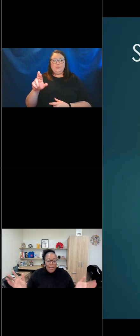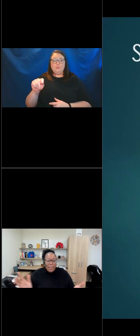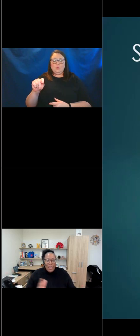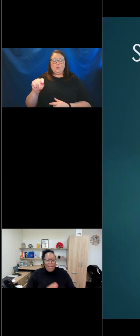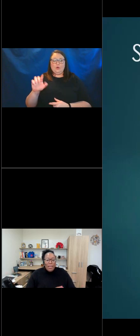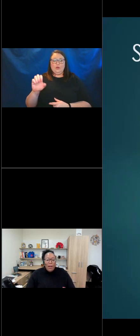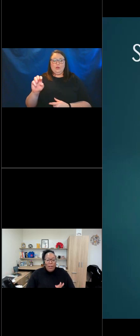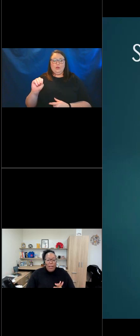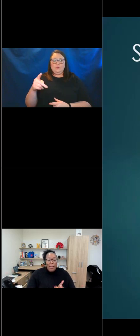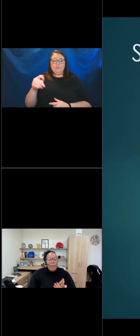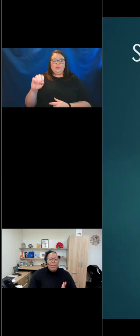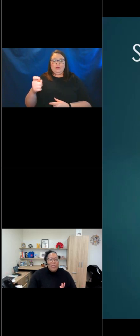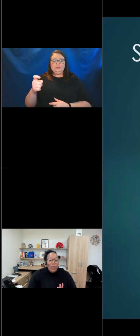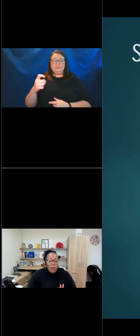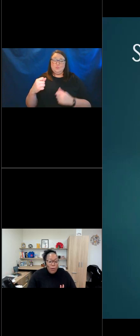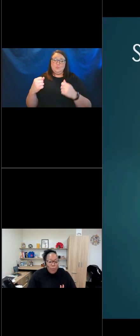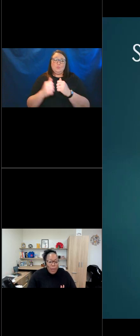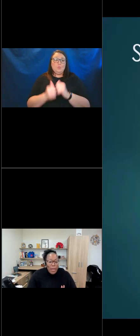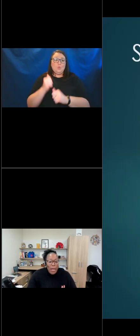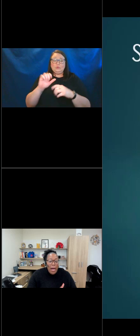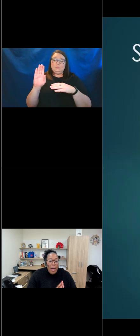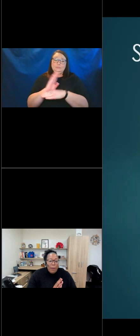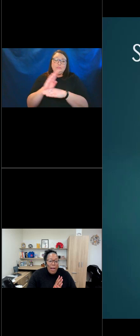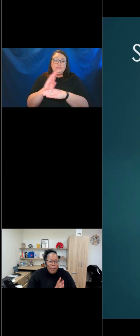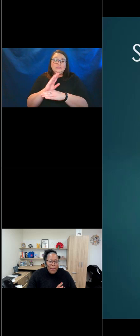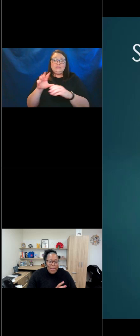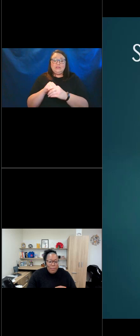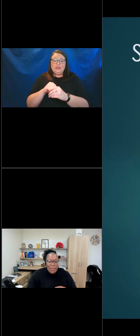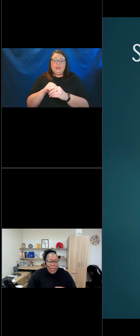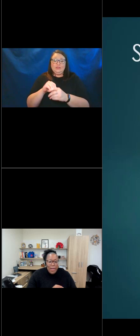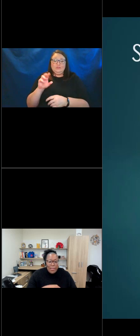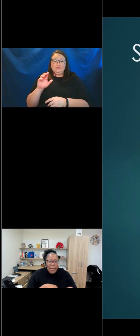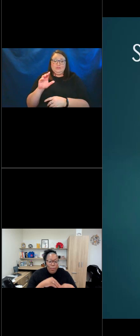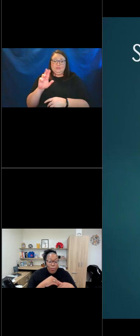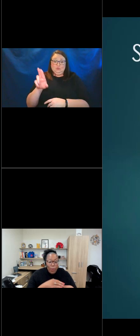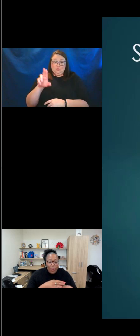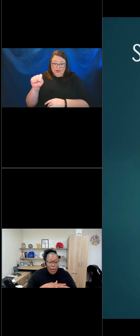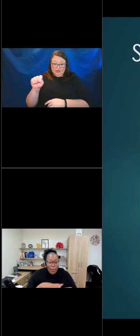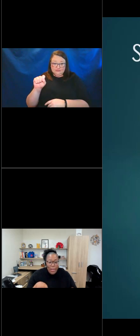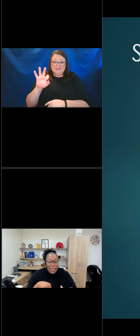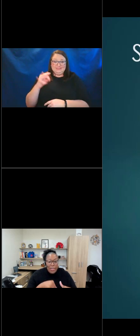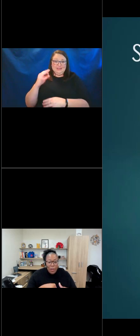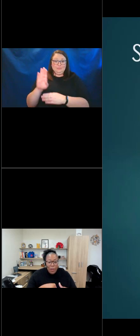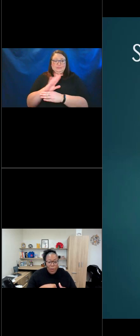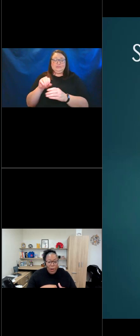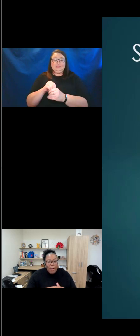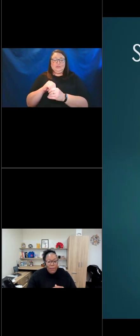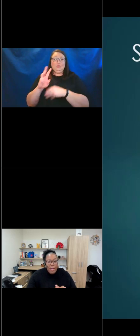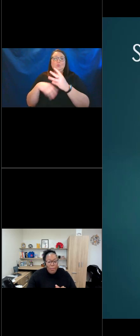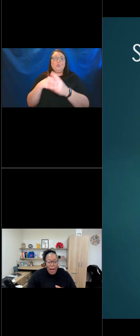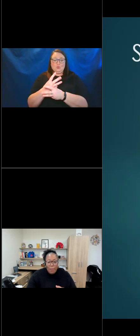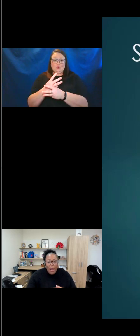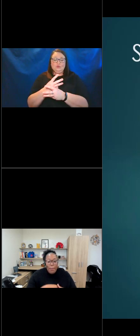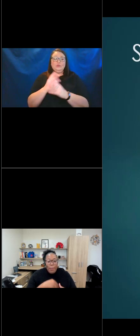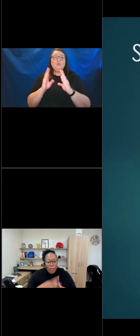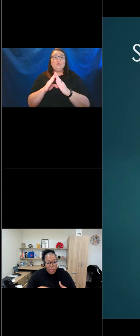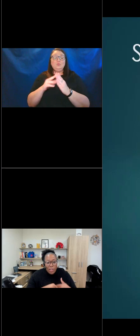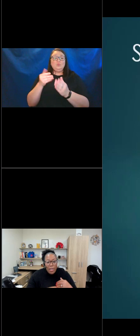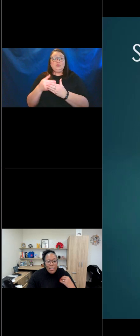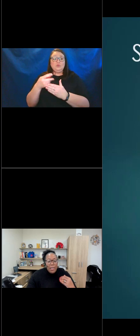busiest in the United States and are the 9th busiest in the world. And why I bring this up is because the communities near the port are heavily impacted